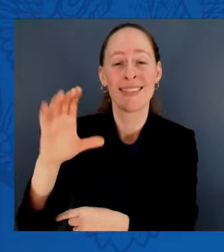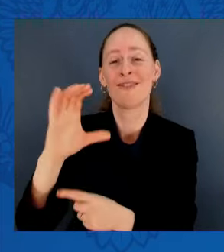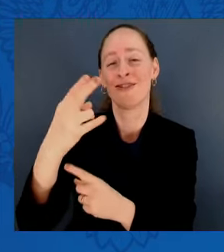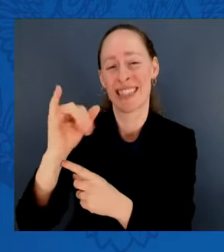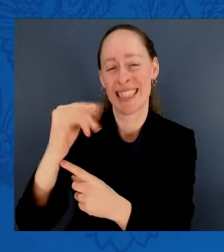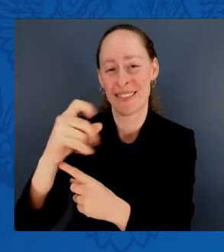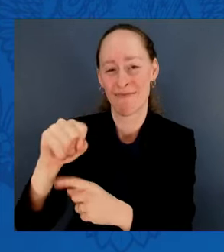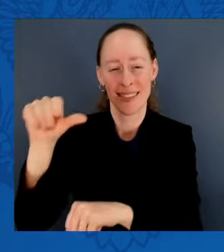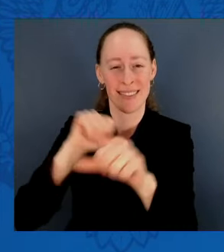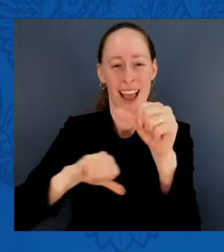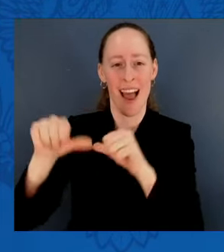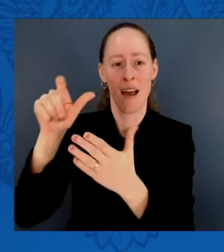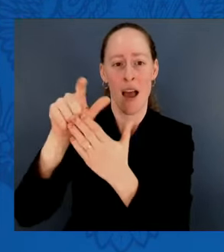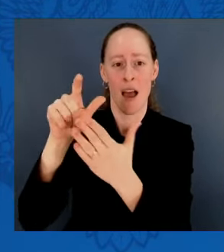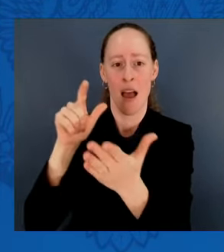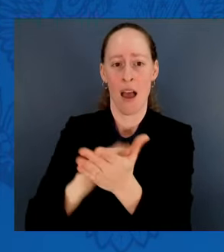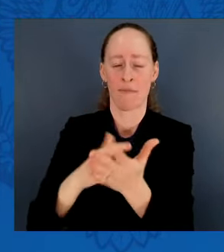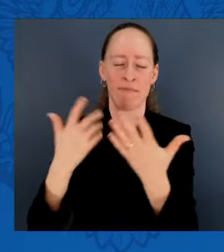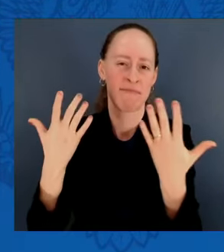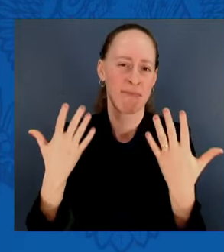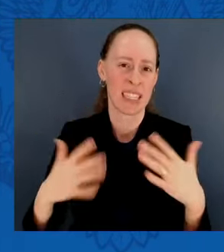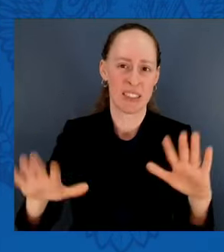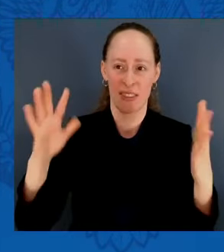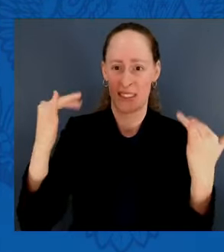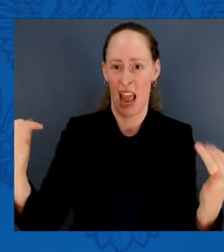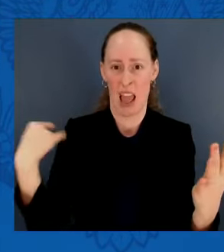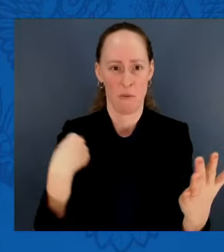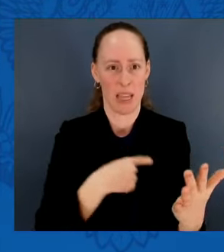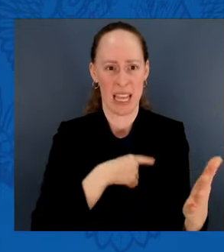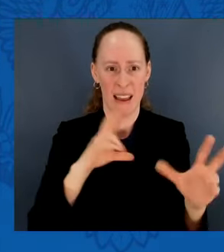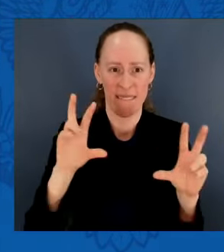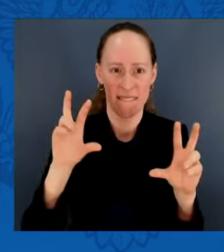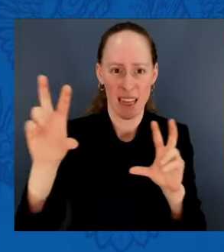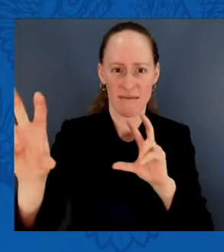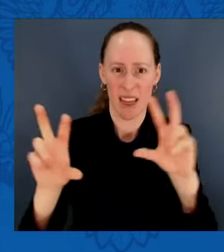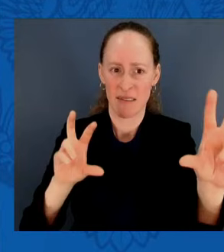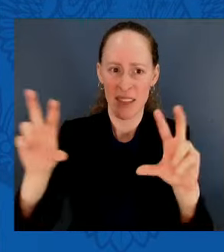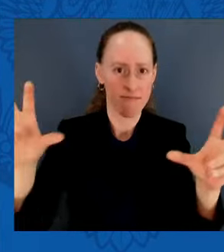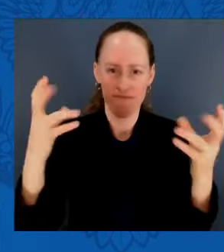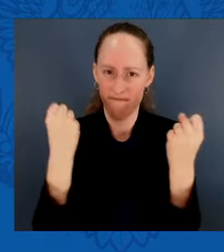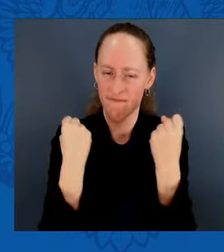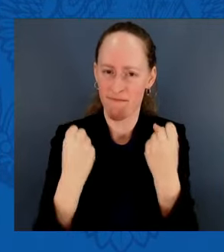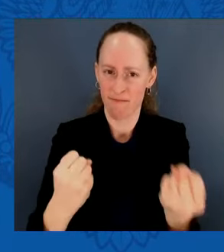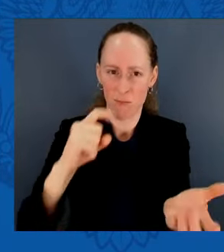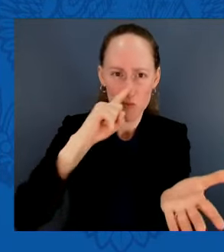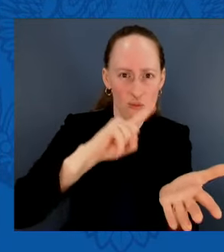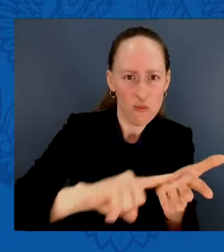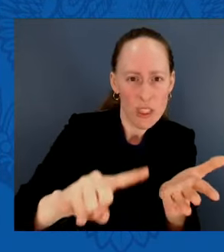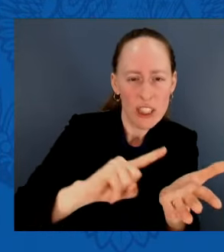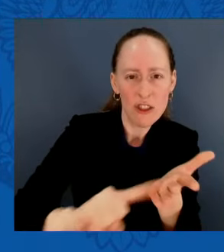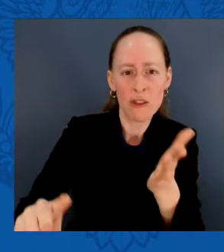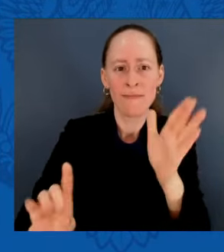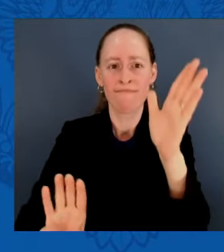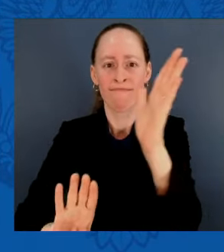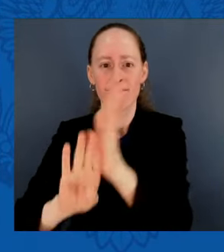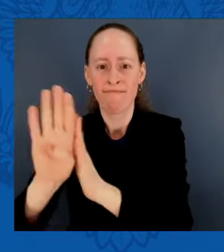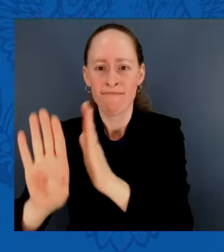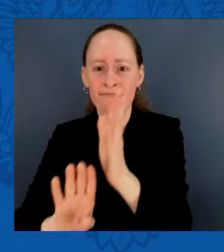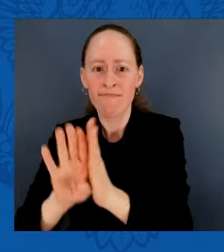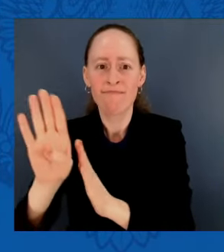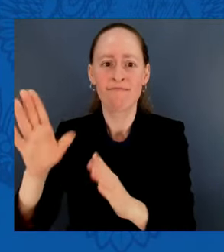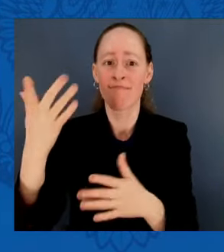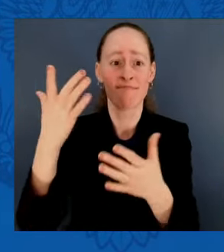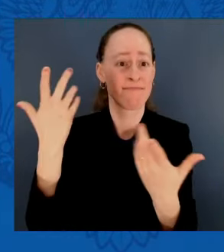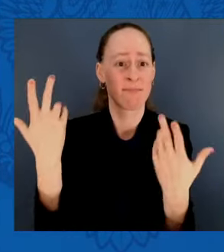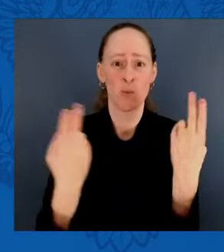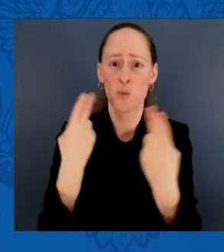pandemic, a shortage of semiconductors, chips, that drove up the price of everything from cell phones to automobiles. And by the way, we invented those